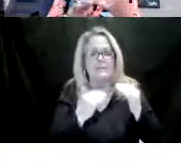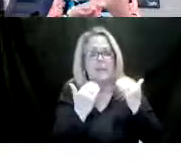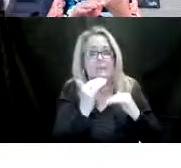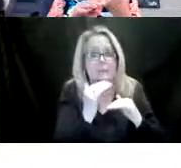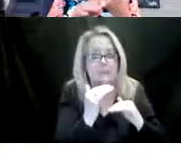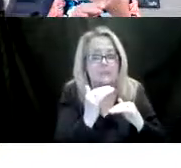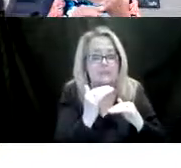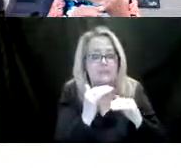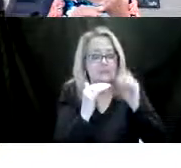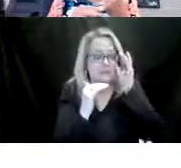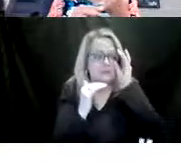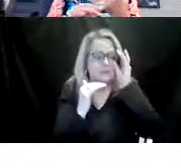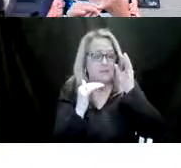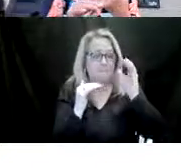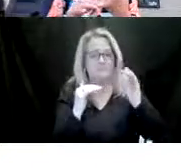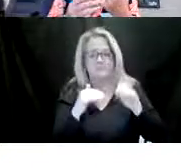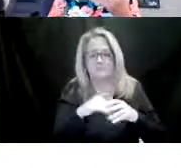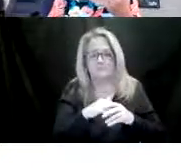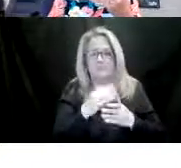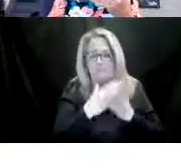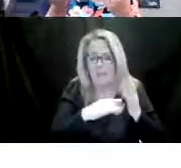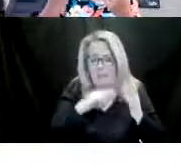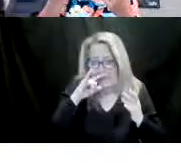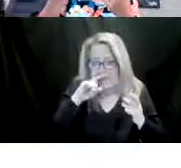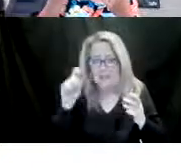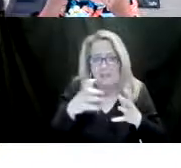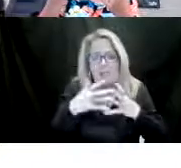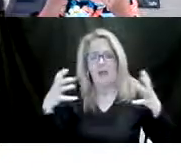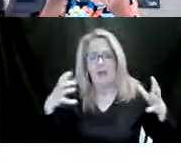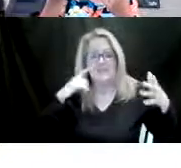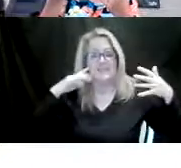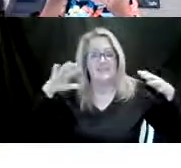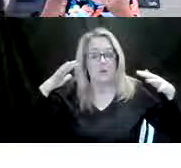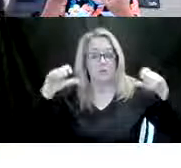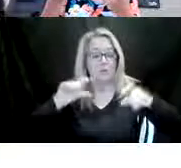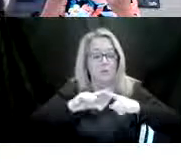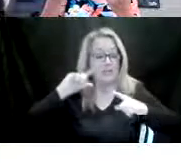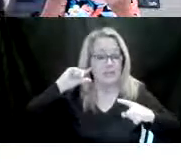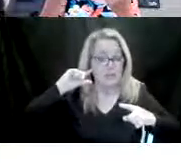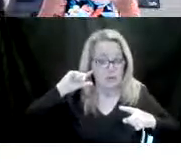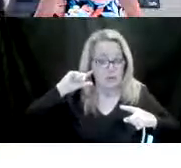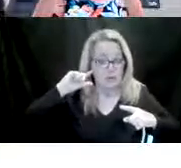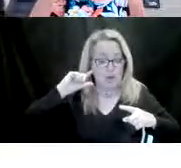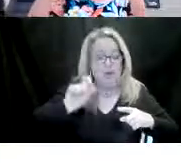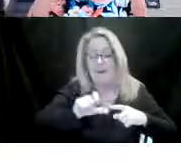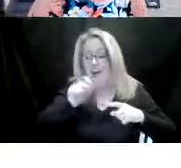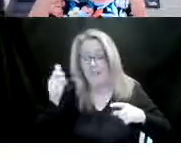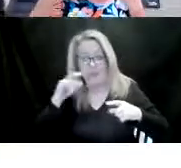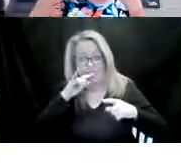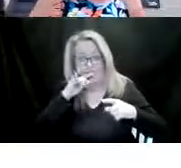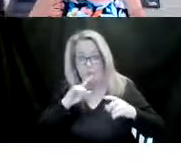be what's enough sound produced. Some children need a lot of sound to be able to hear it. Some kids are